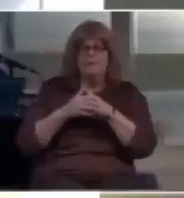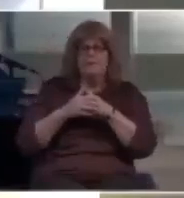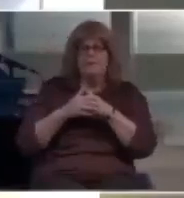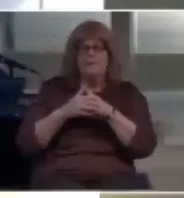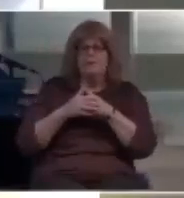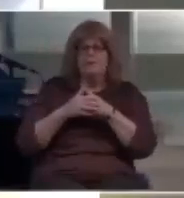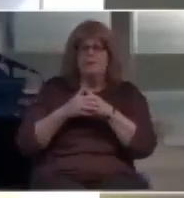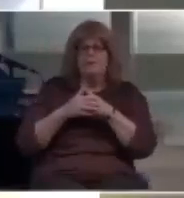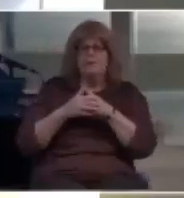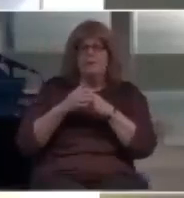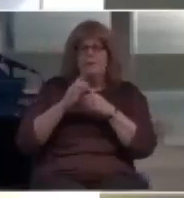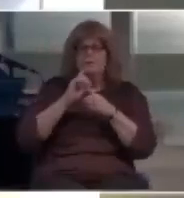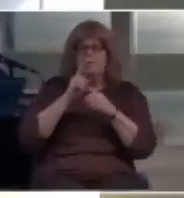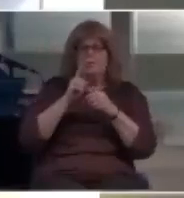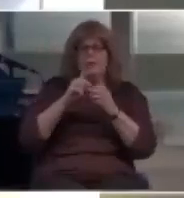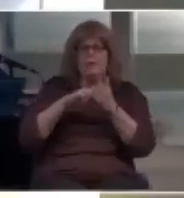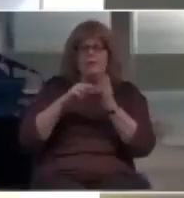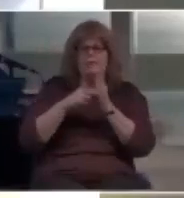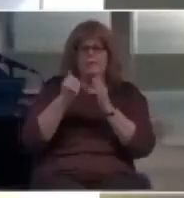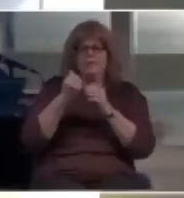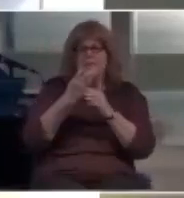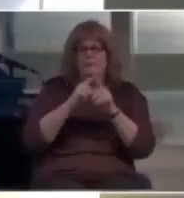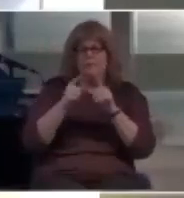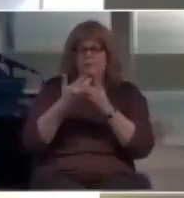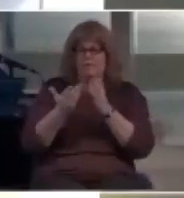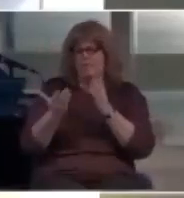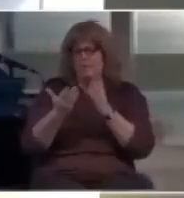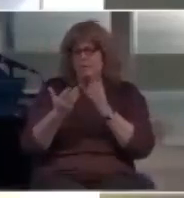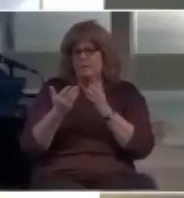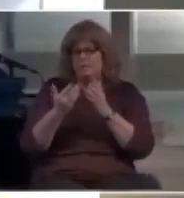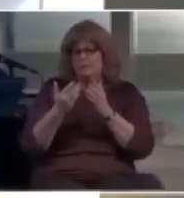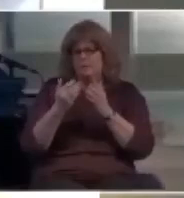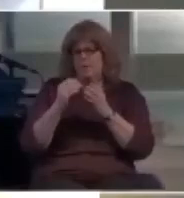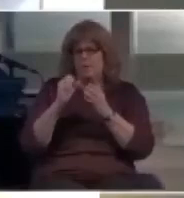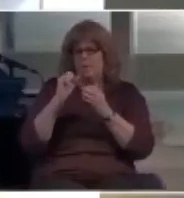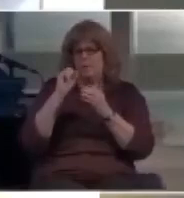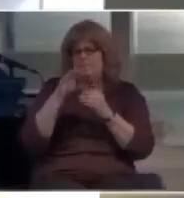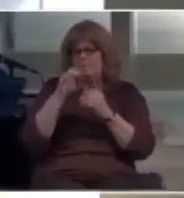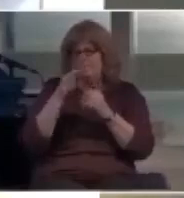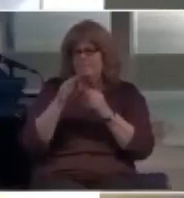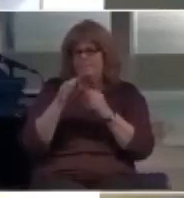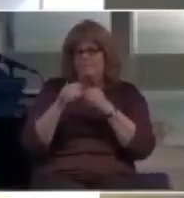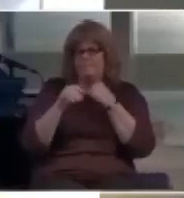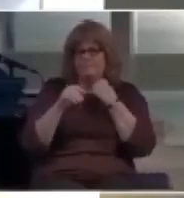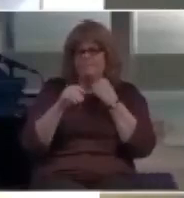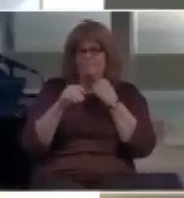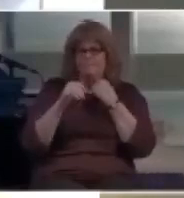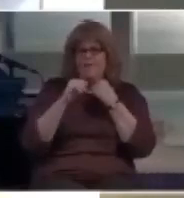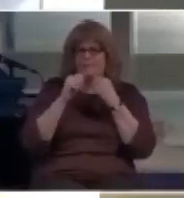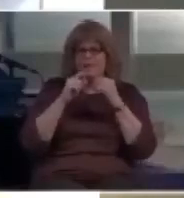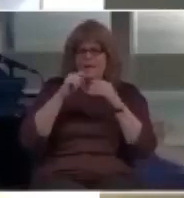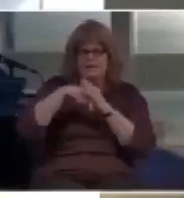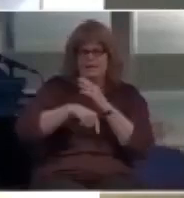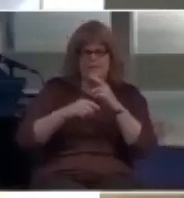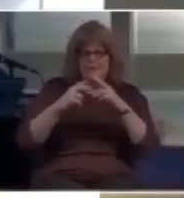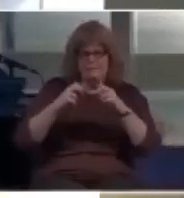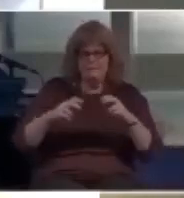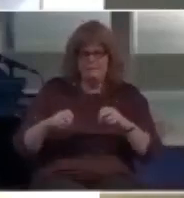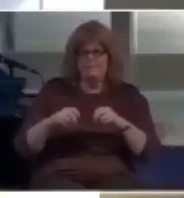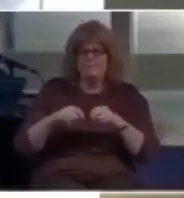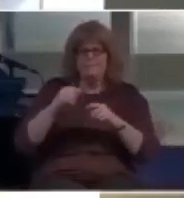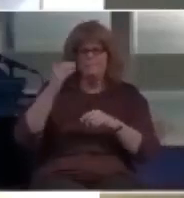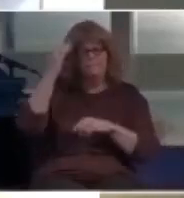it is referring to several different things. And so I'm just going to give this to you quickly. I'm not going to try to dig down on this at all. But